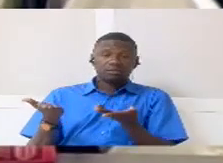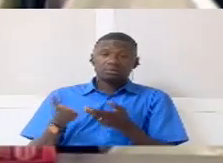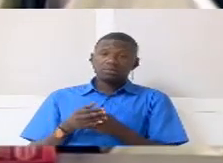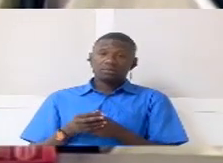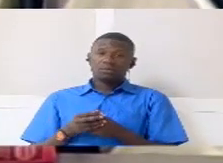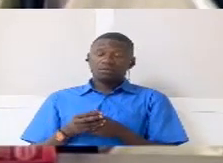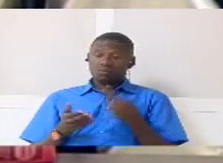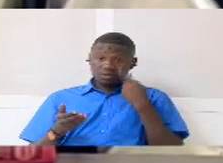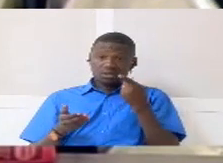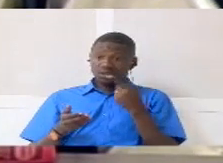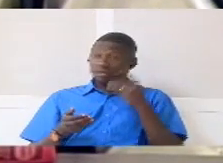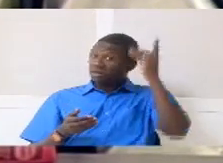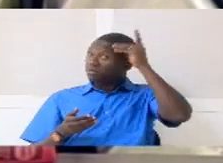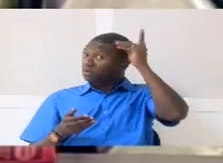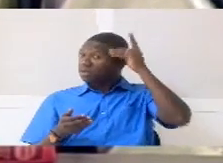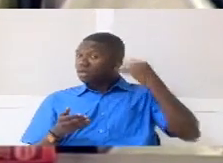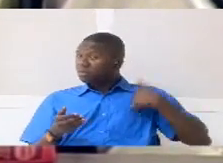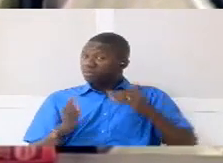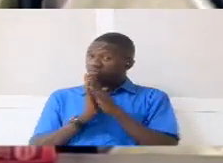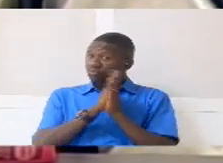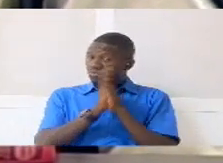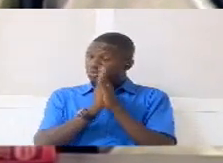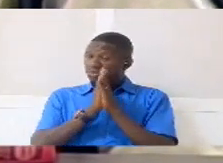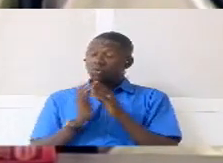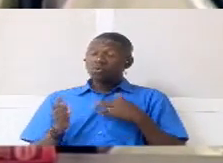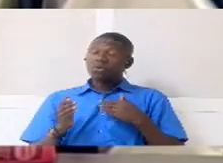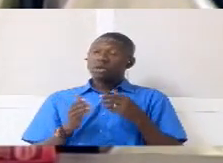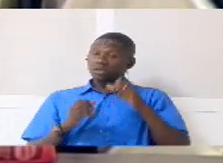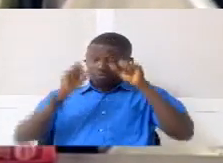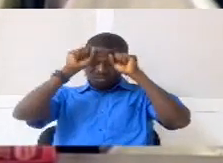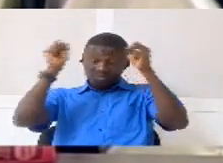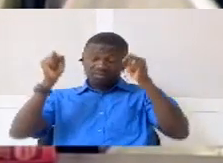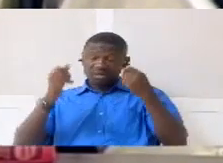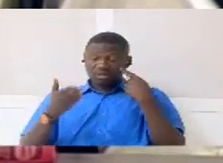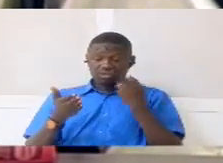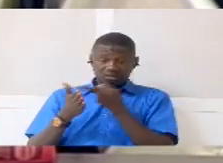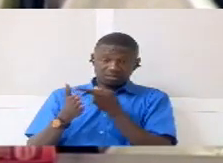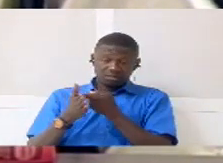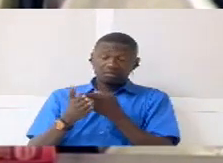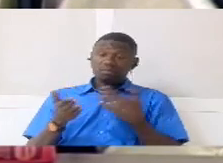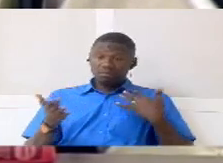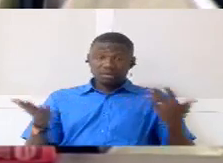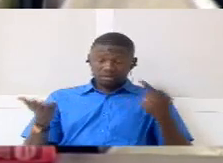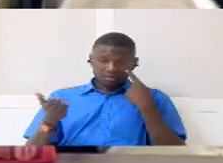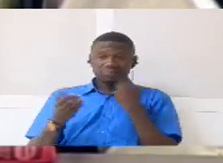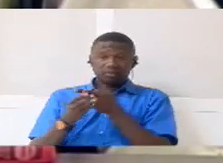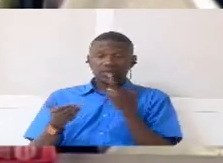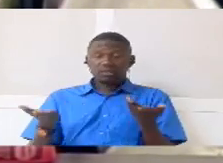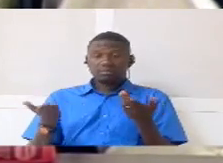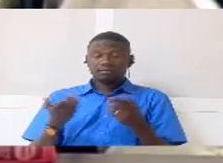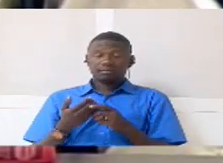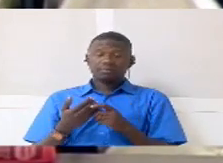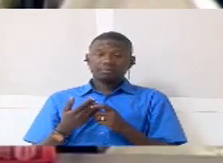Adinga oppositional gemuni alanko ni masala silo mantange je ma balgele kono ki na fina wanyama. Also so many opposition members